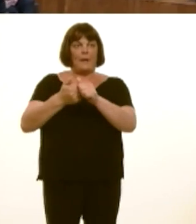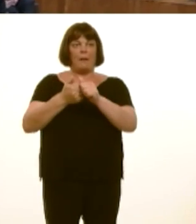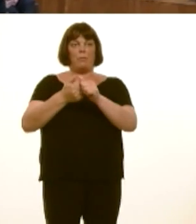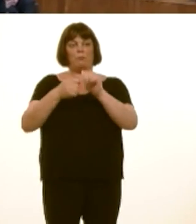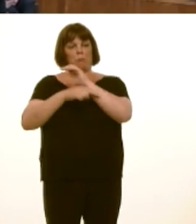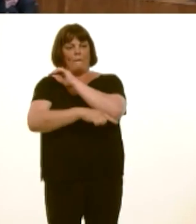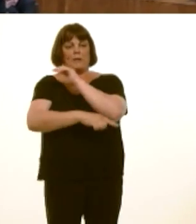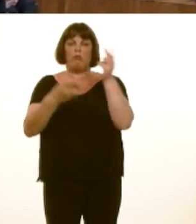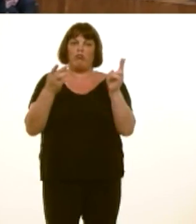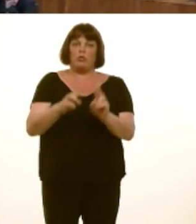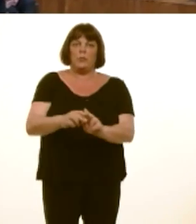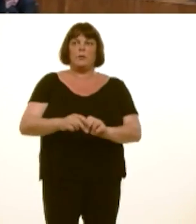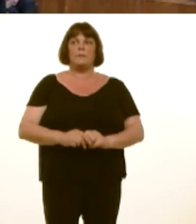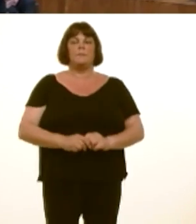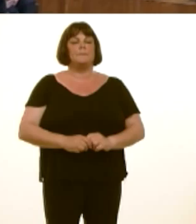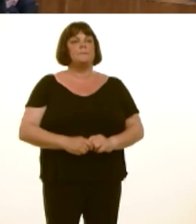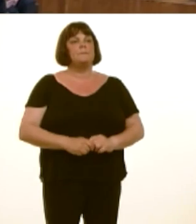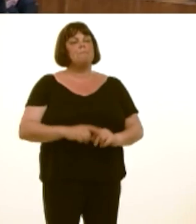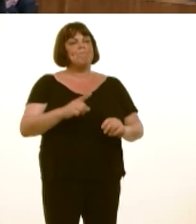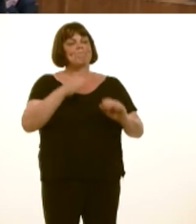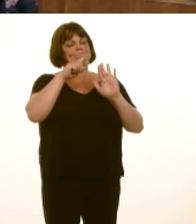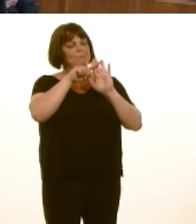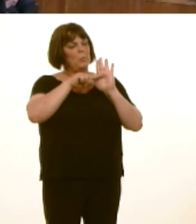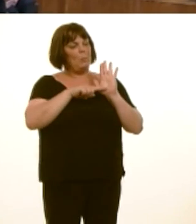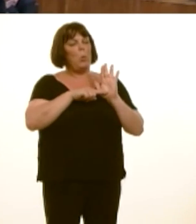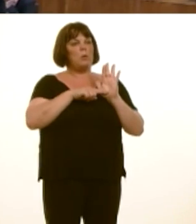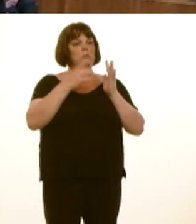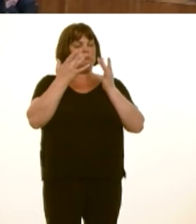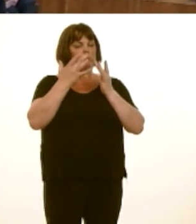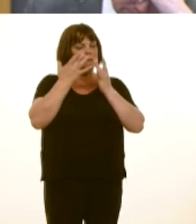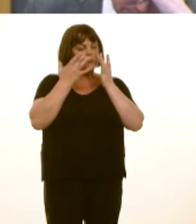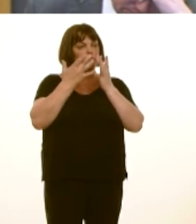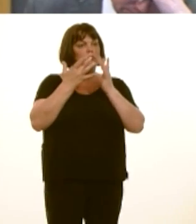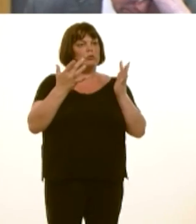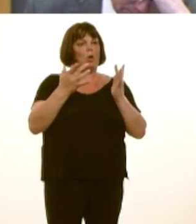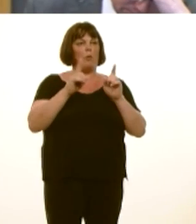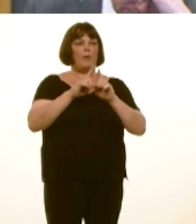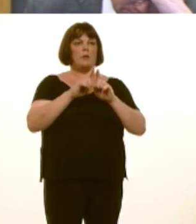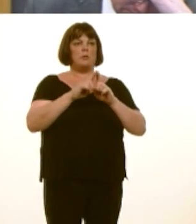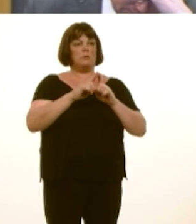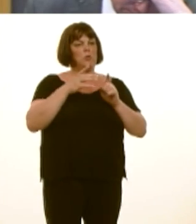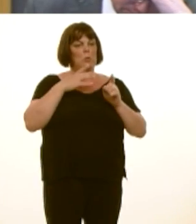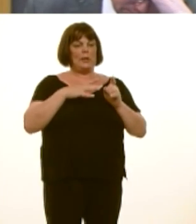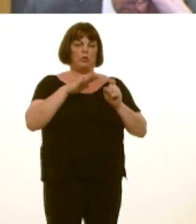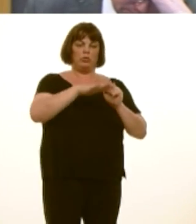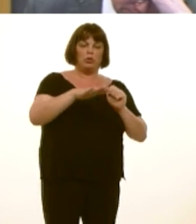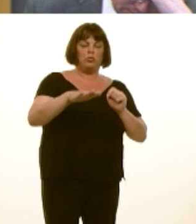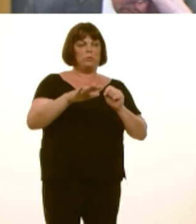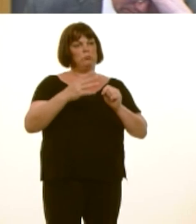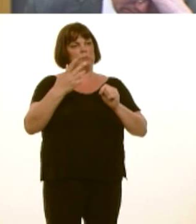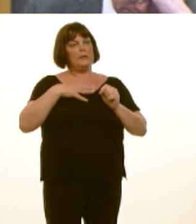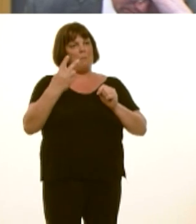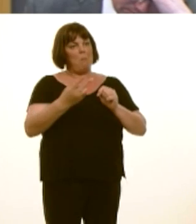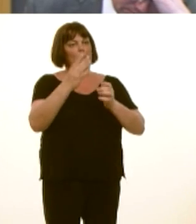Well, successive reports have recognised the importance for the welfare and development of their children of both parents remaining closely involved in the lives of their